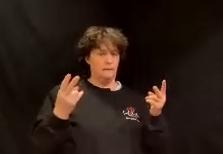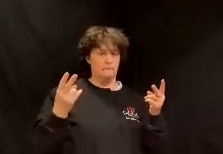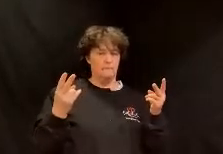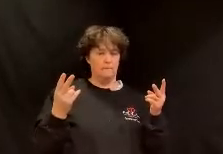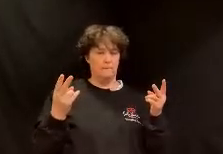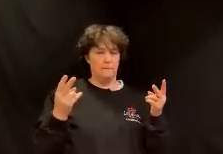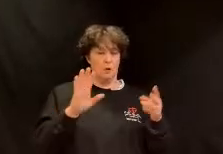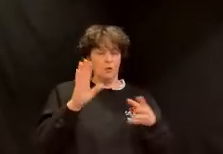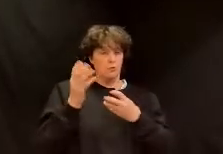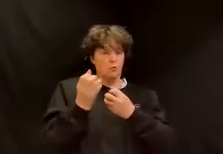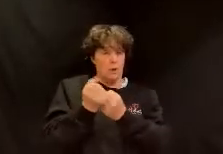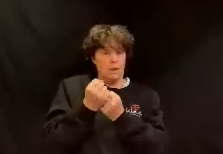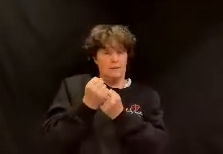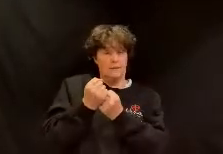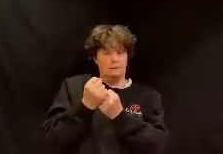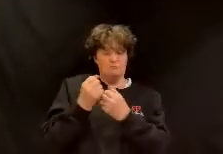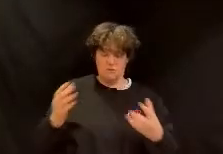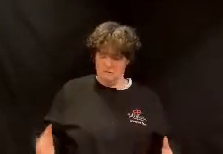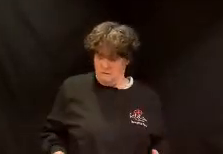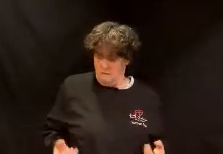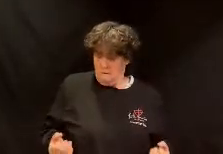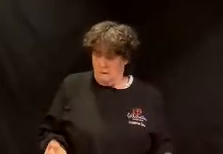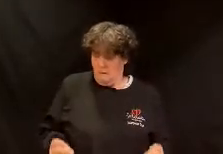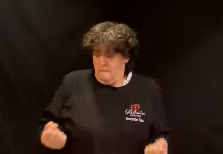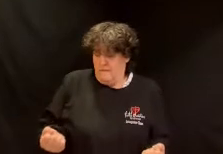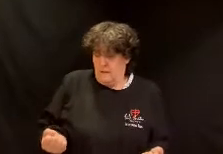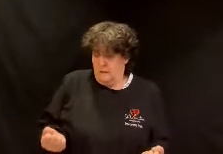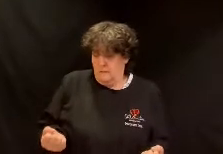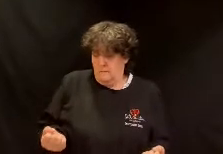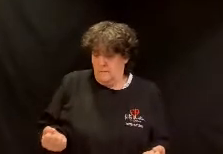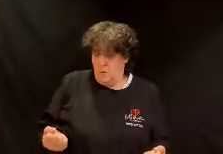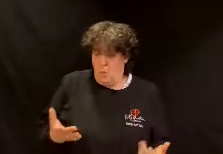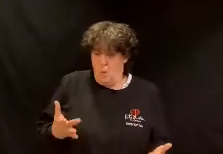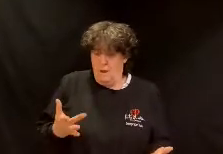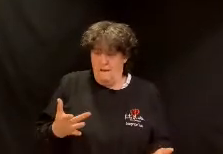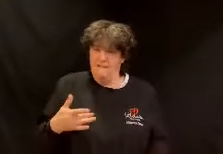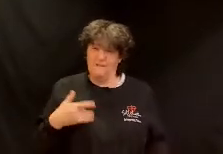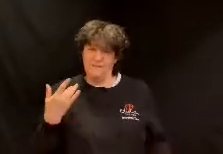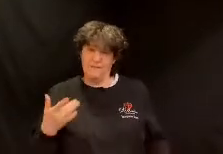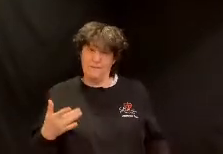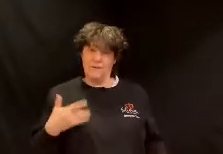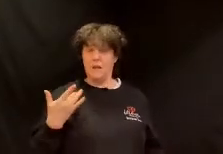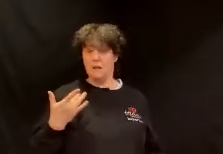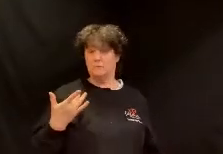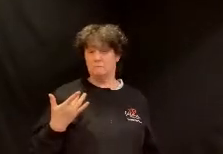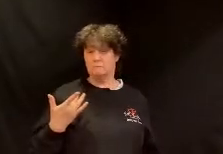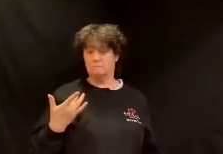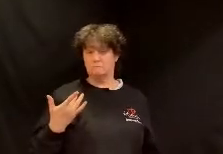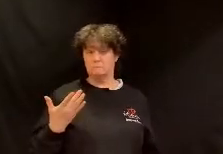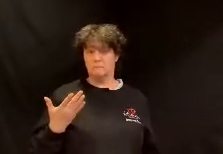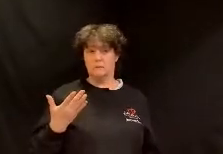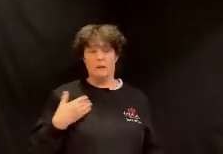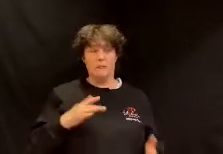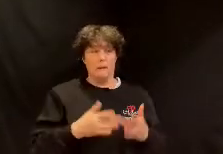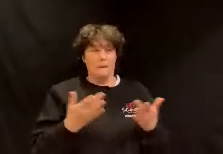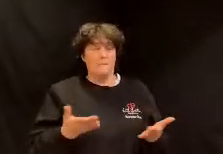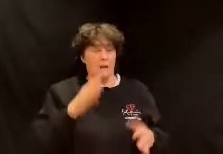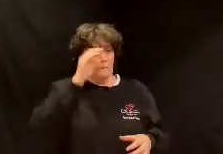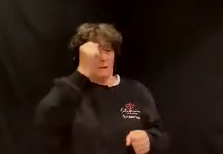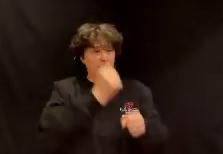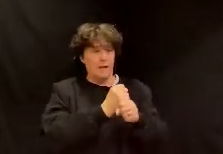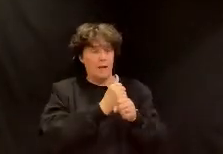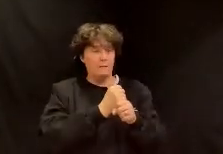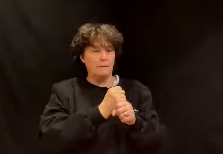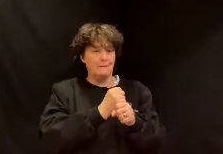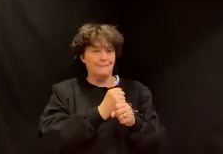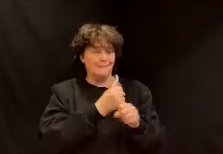your trust and your confidence, what you're convinced of and convicted of. But Bible faith is about a perspective. It's